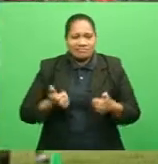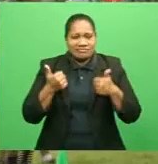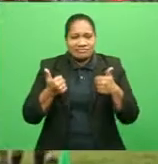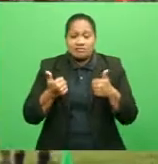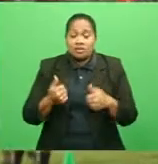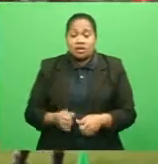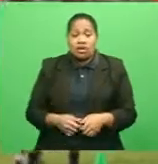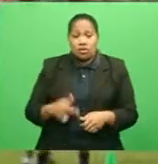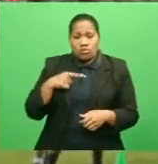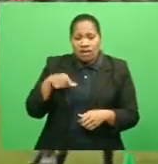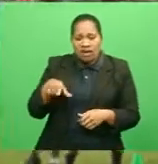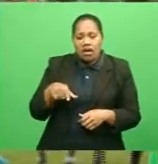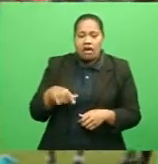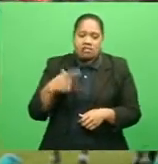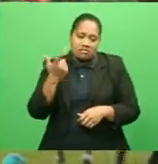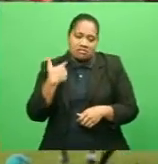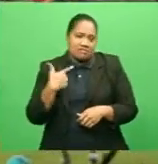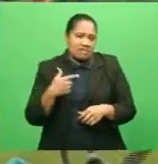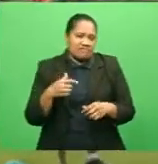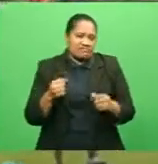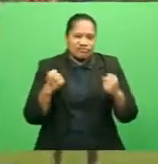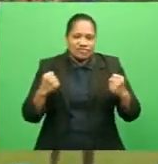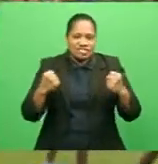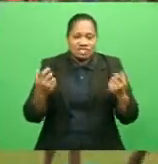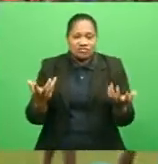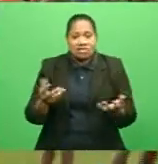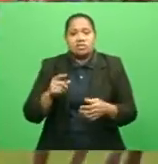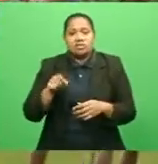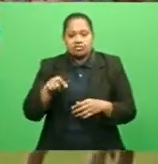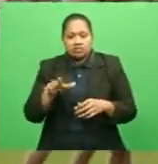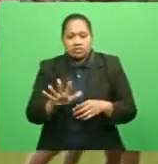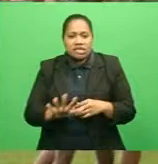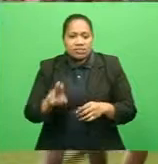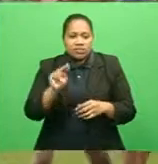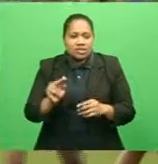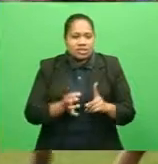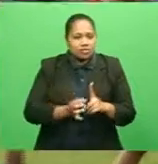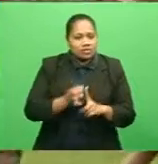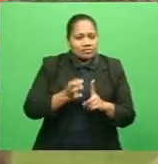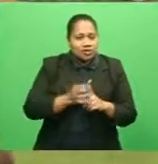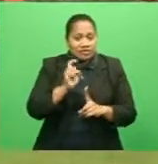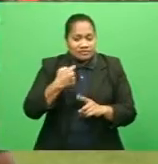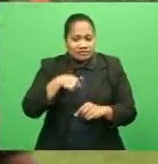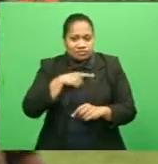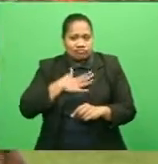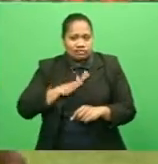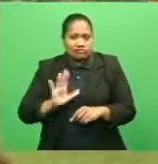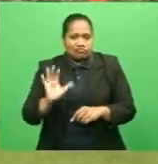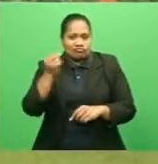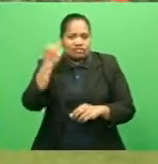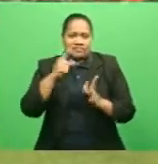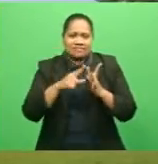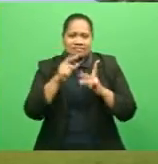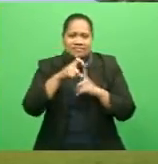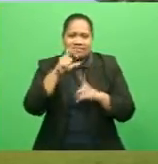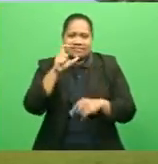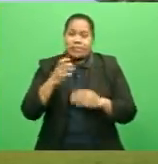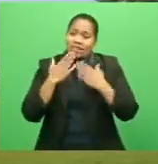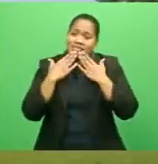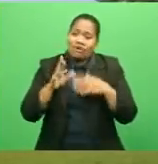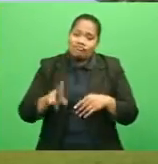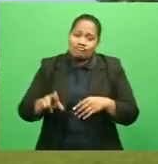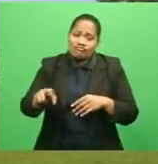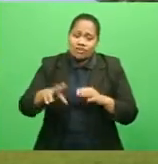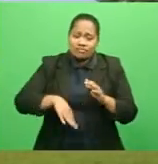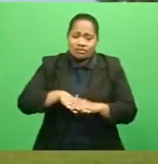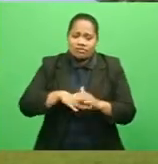had a lack of fitness. So this is the area we are to improve if we are to win in IDC. Thanks to Rewa Football that the girls are into camp